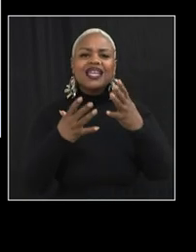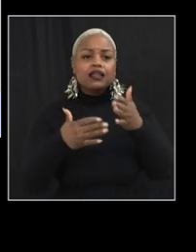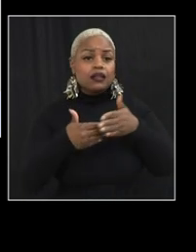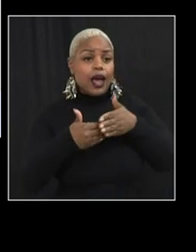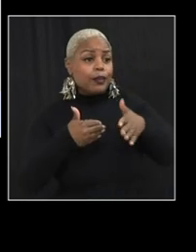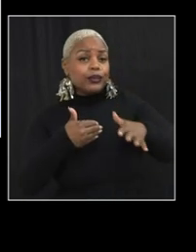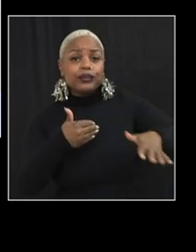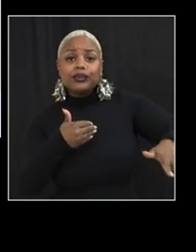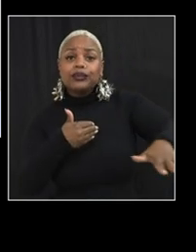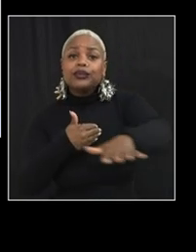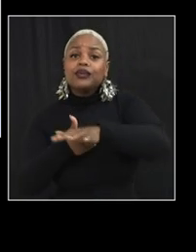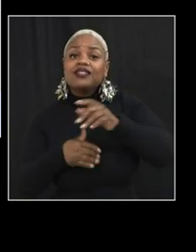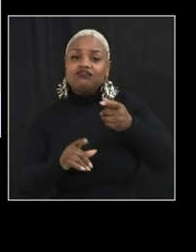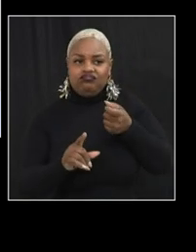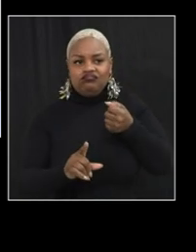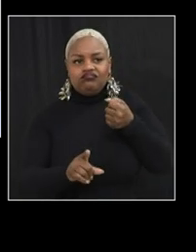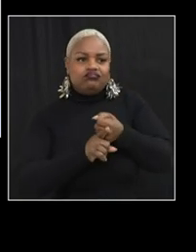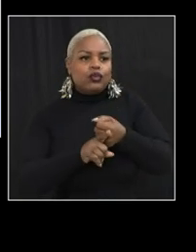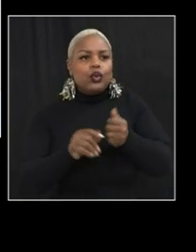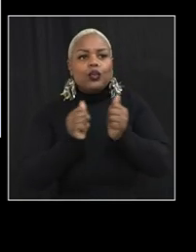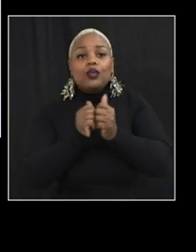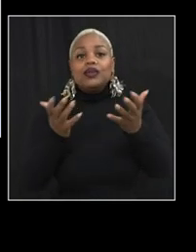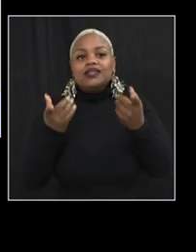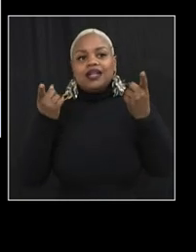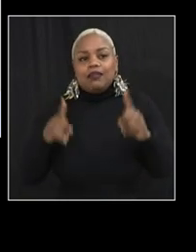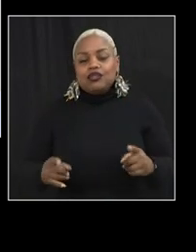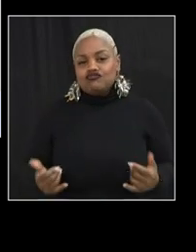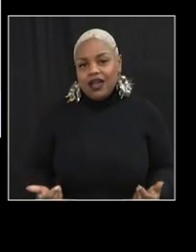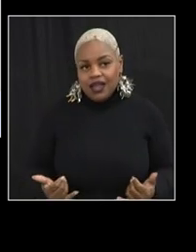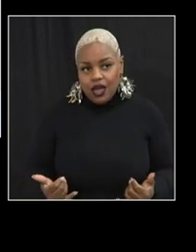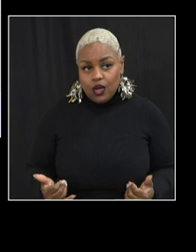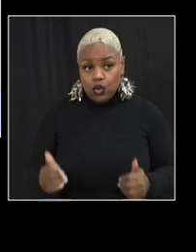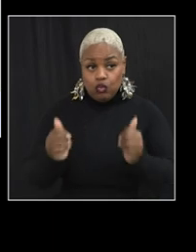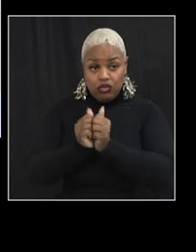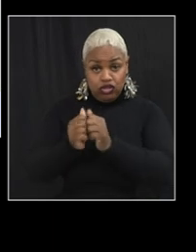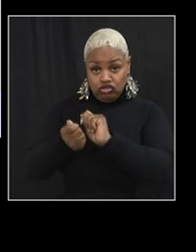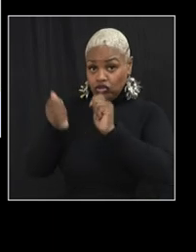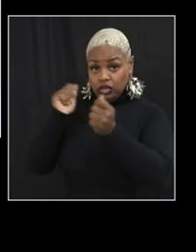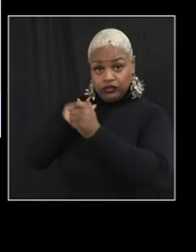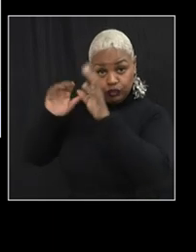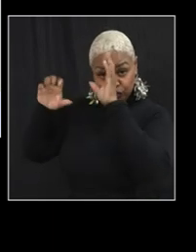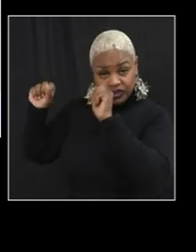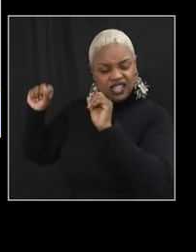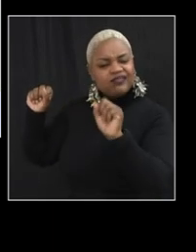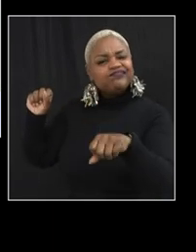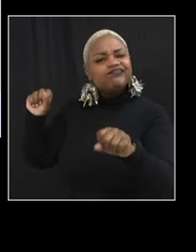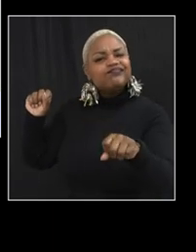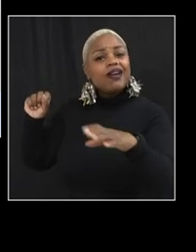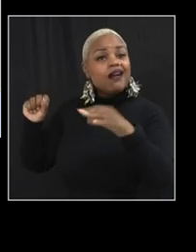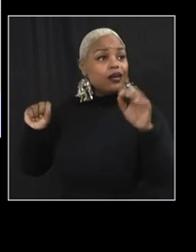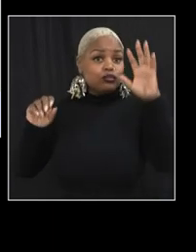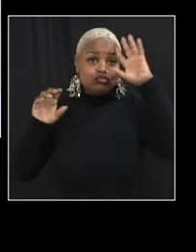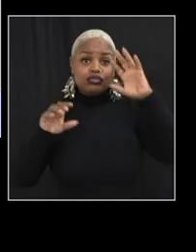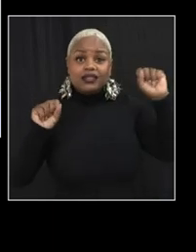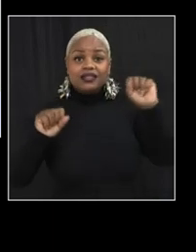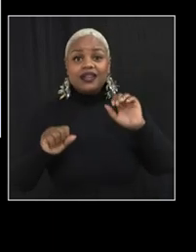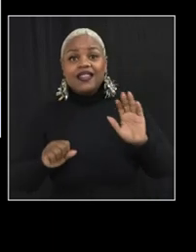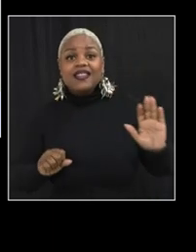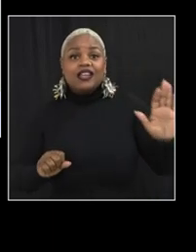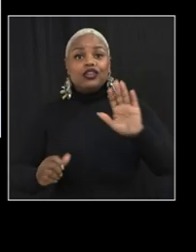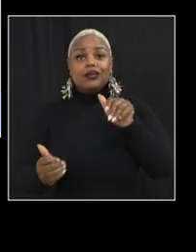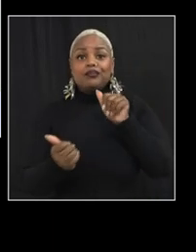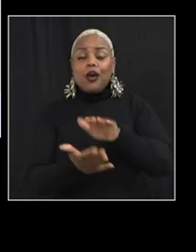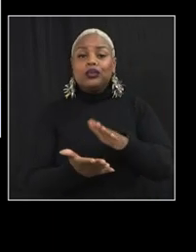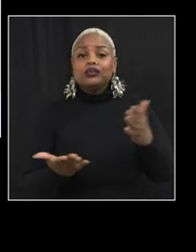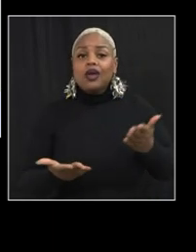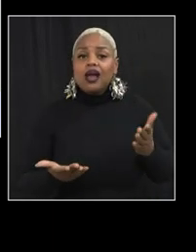by what is happening, not just with the change of administration, but the administration's approach to the